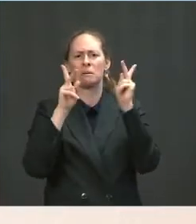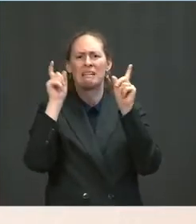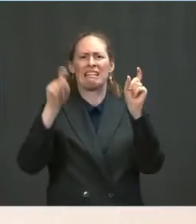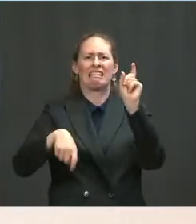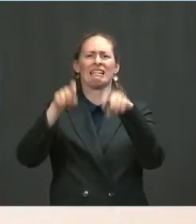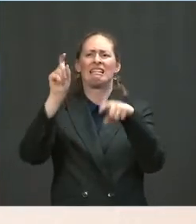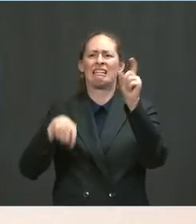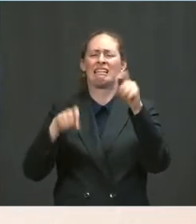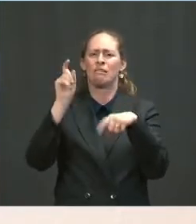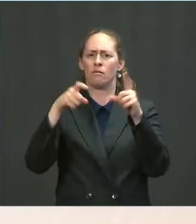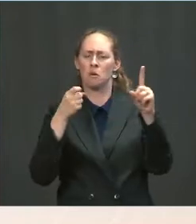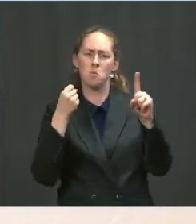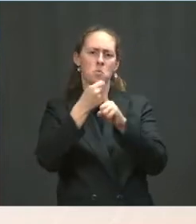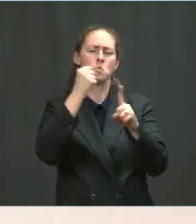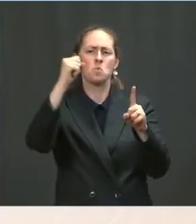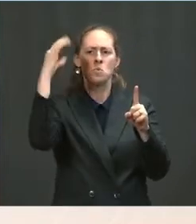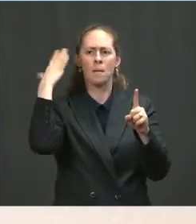COVID-19.